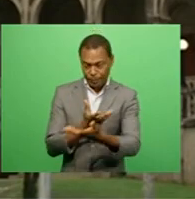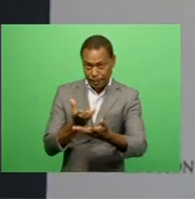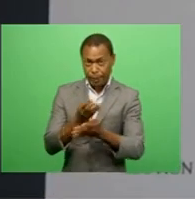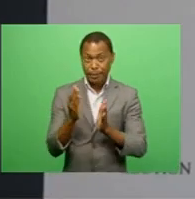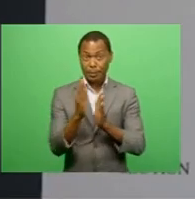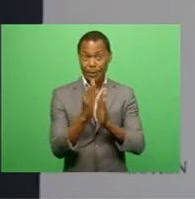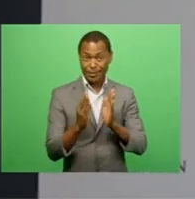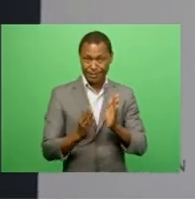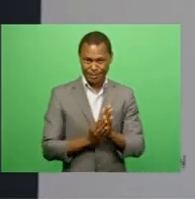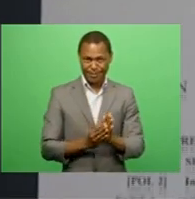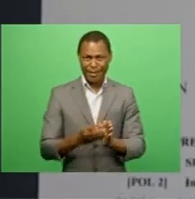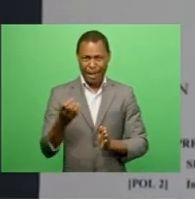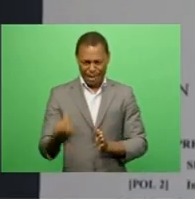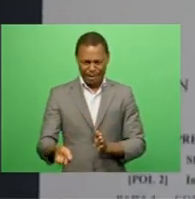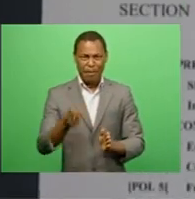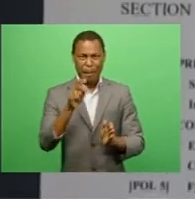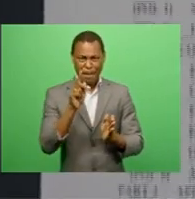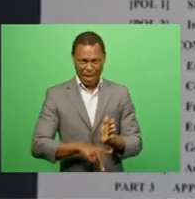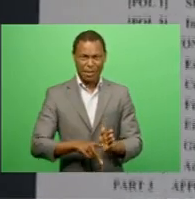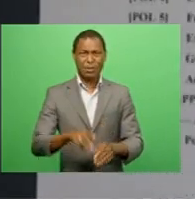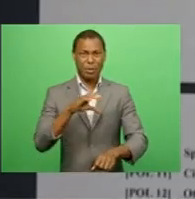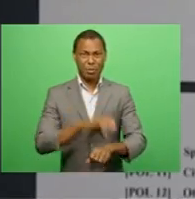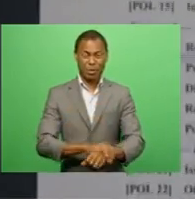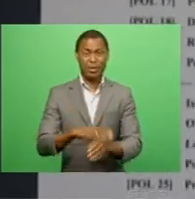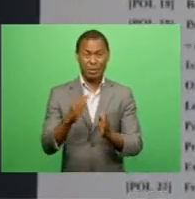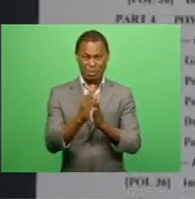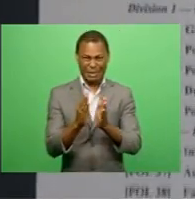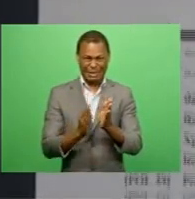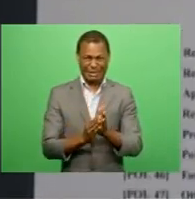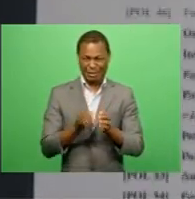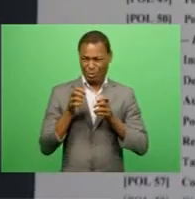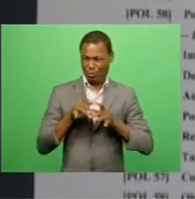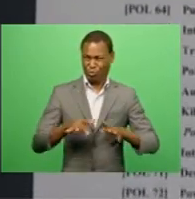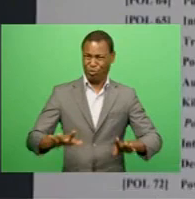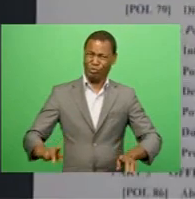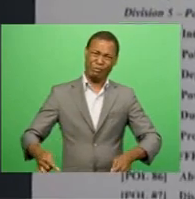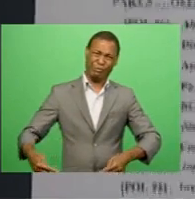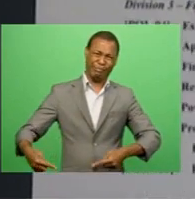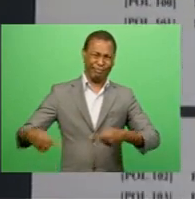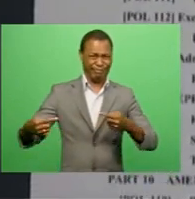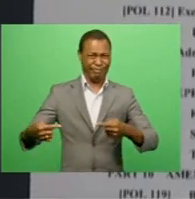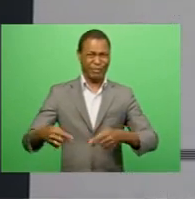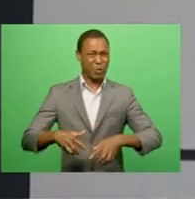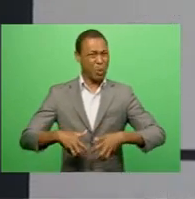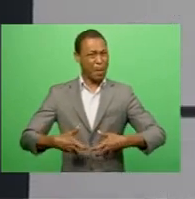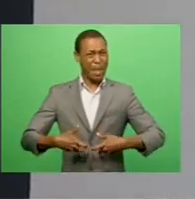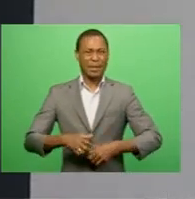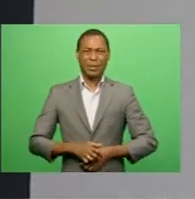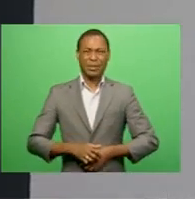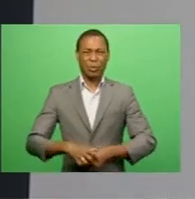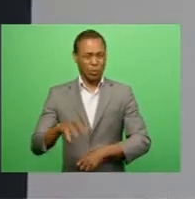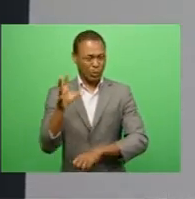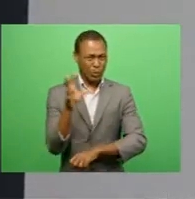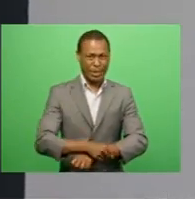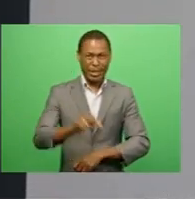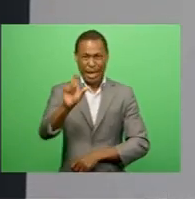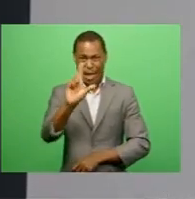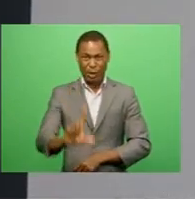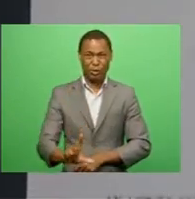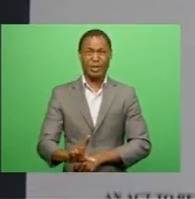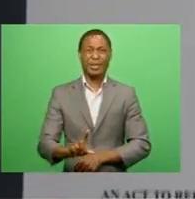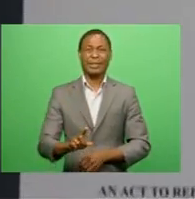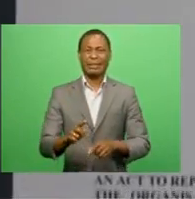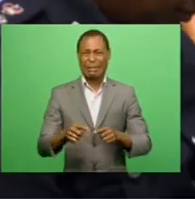Certain sections of the draft police bill has received widespread criticism. This includes confiscation of electronic